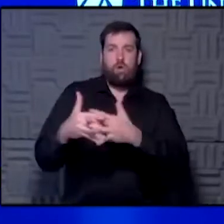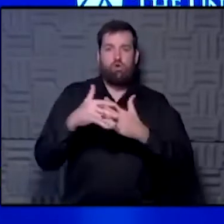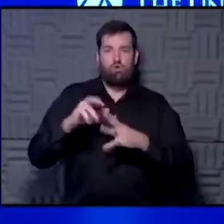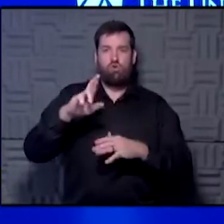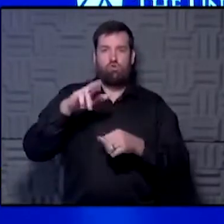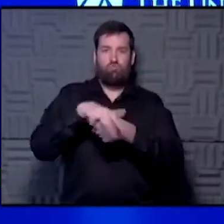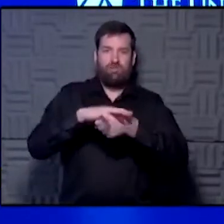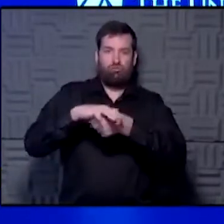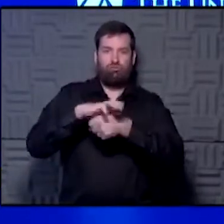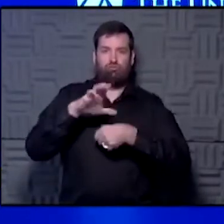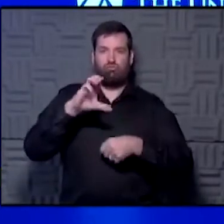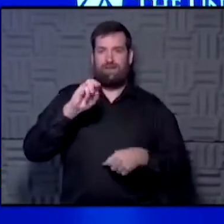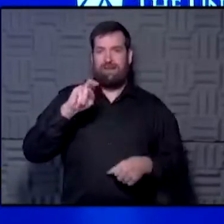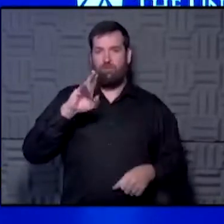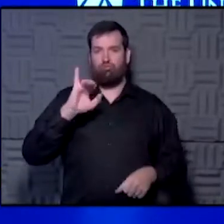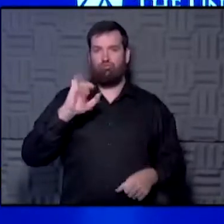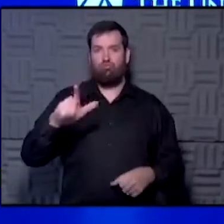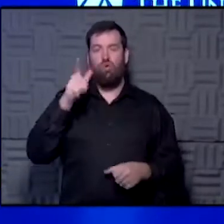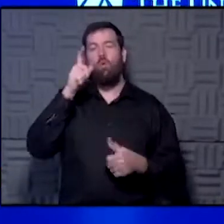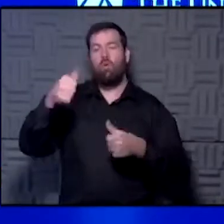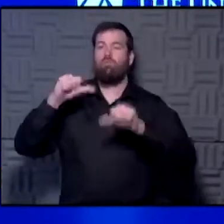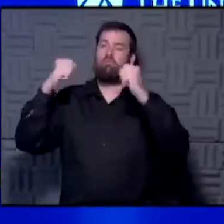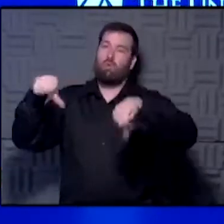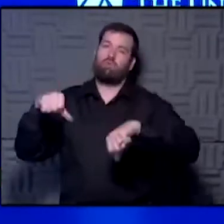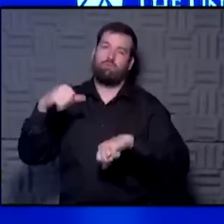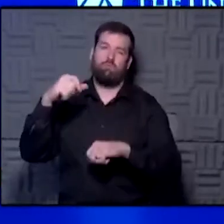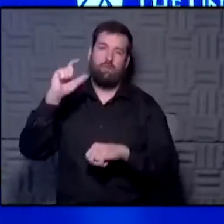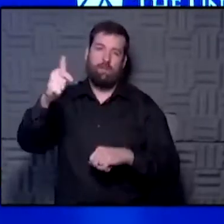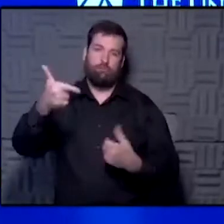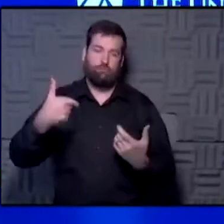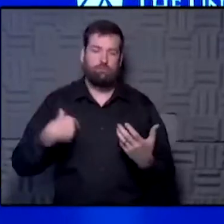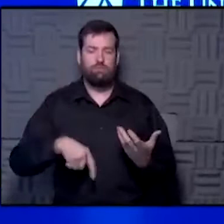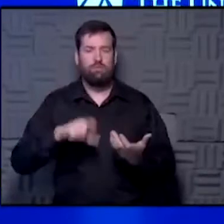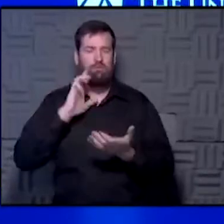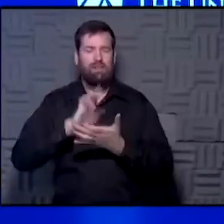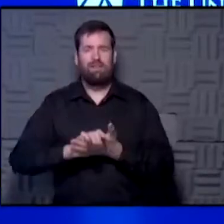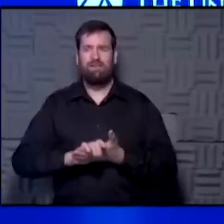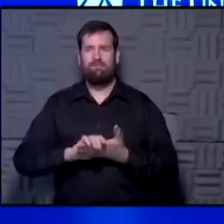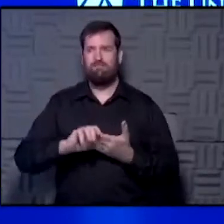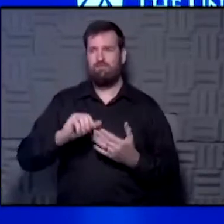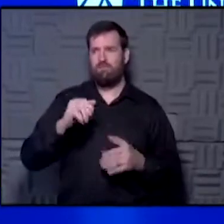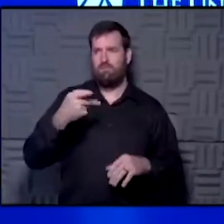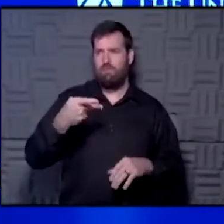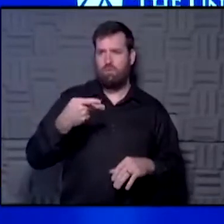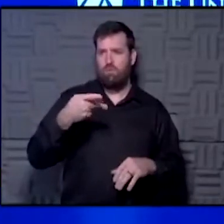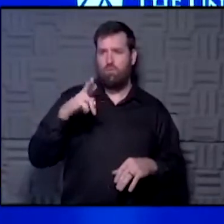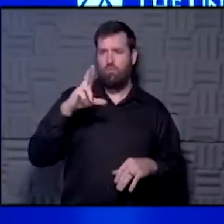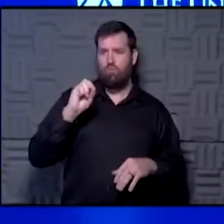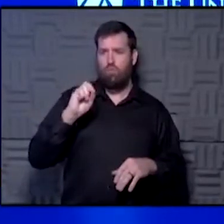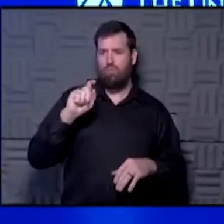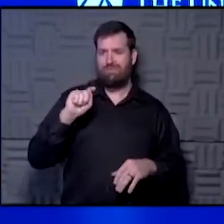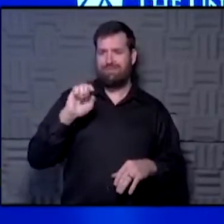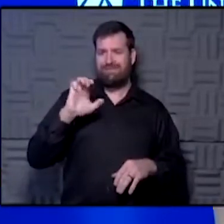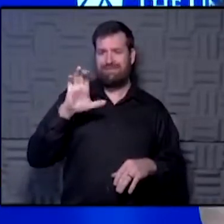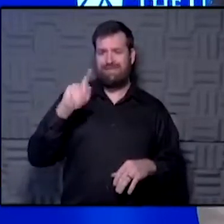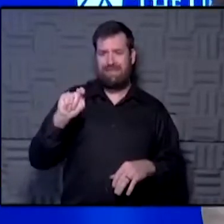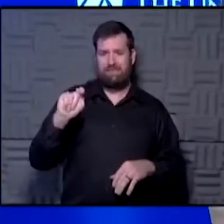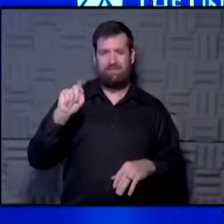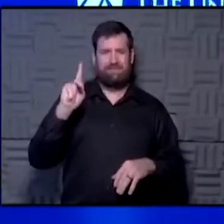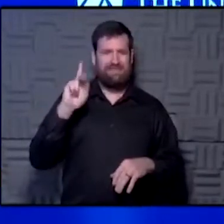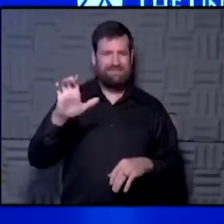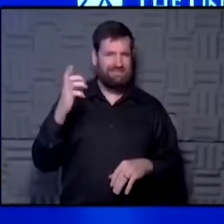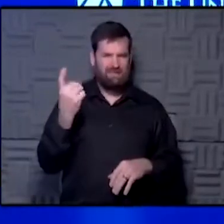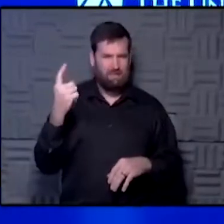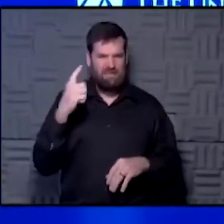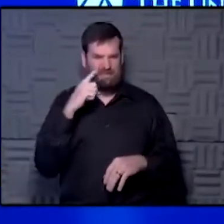see if the guys can find that, and we'll put that up a little bit later. I believe it was Protect KC, something like that.